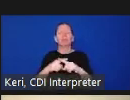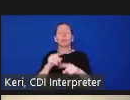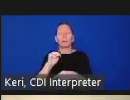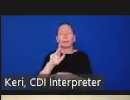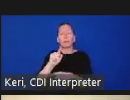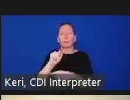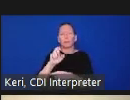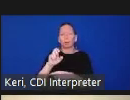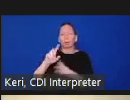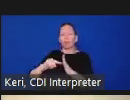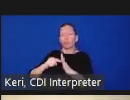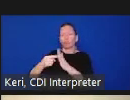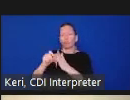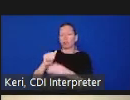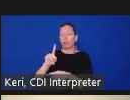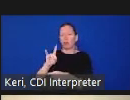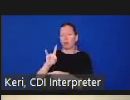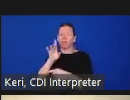4.